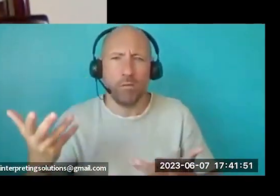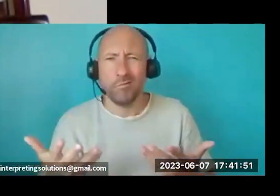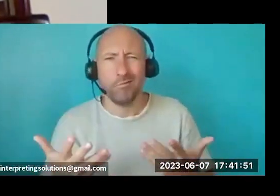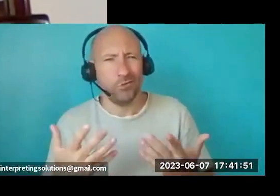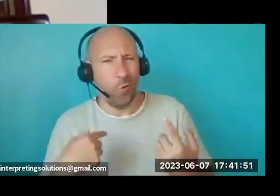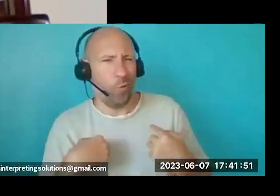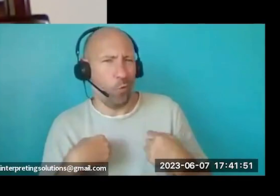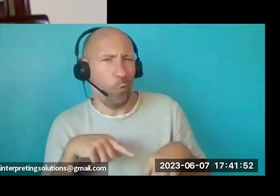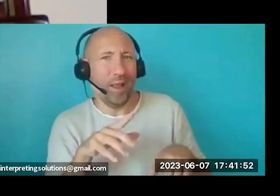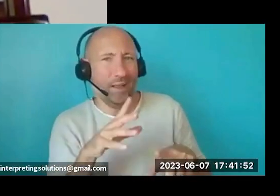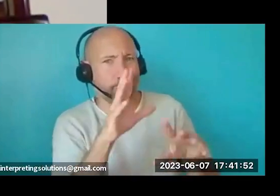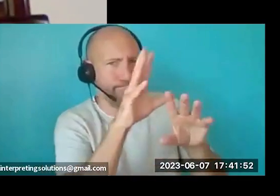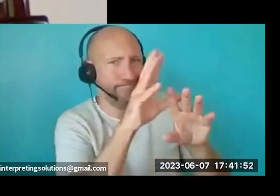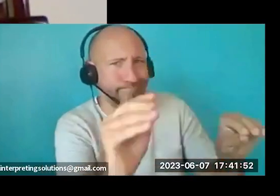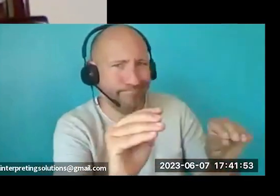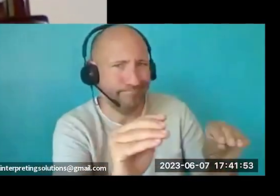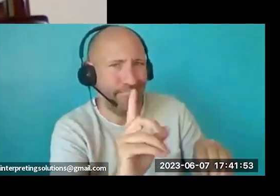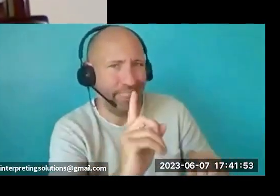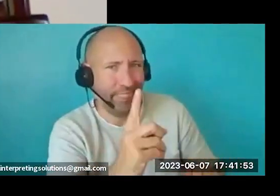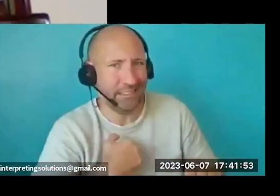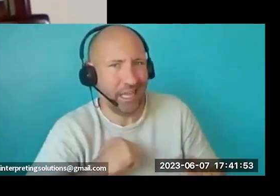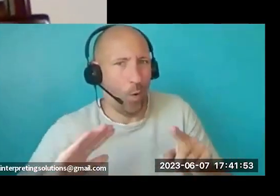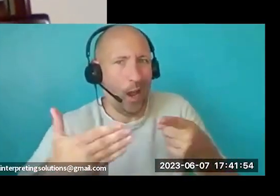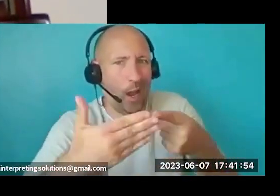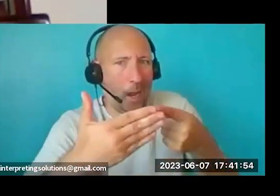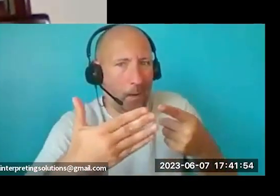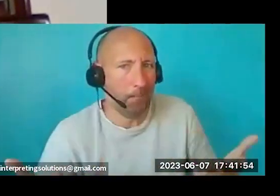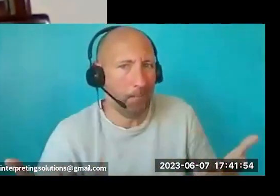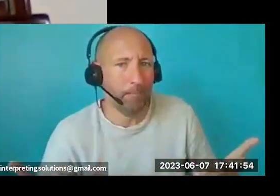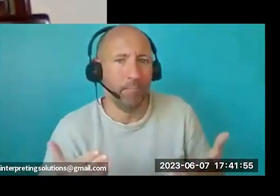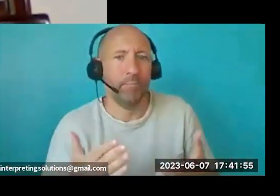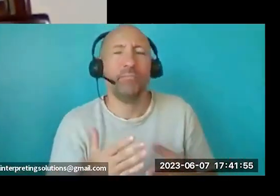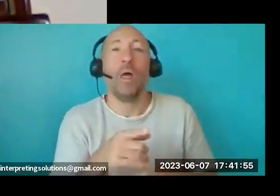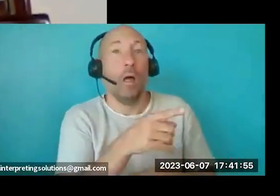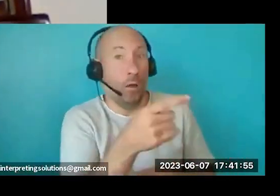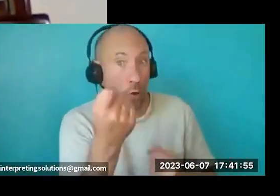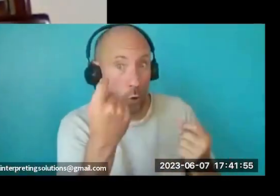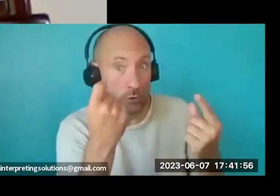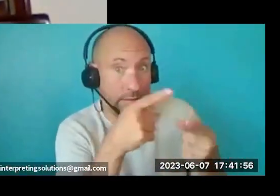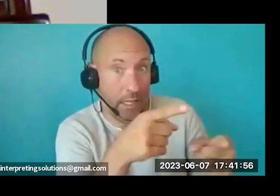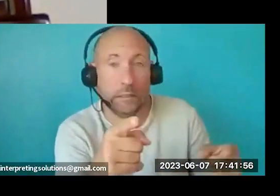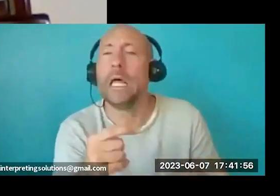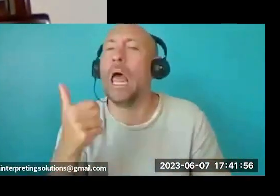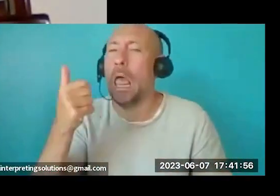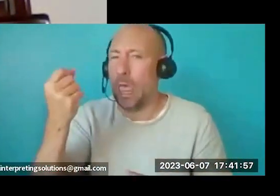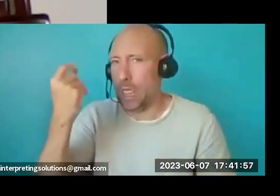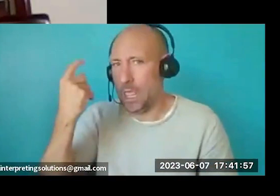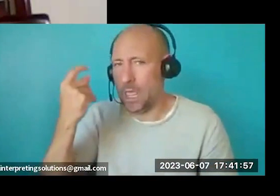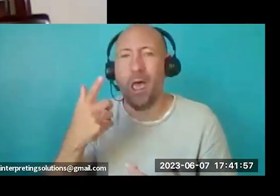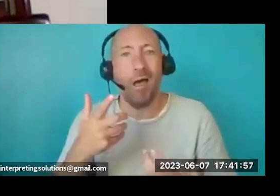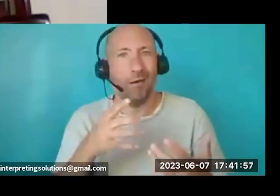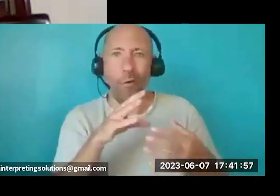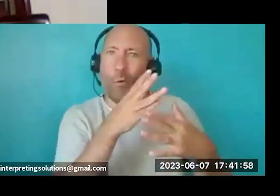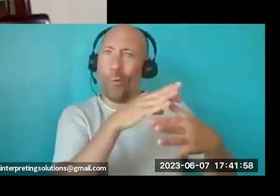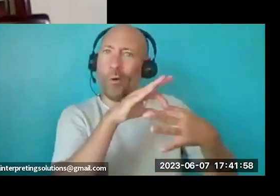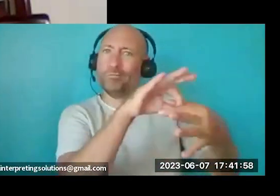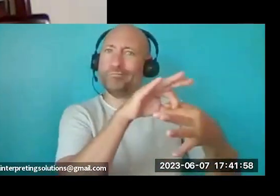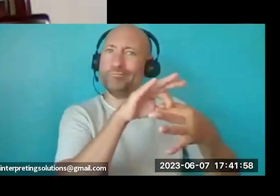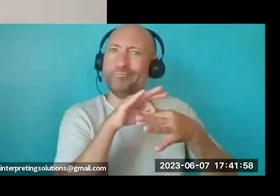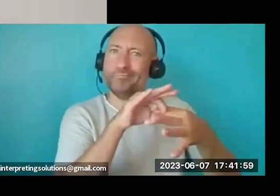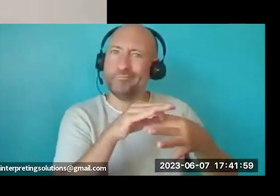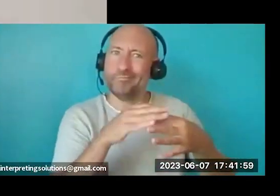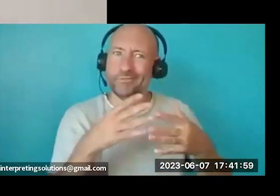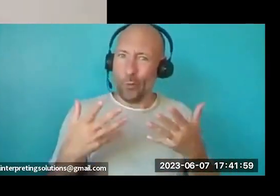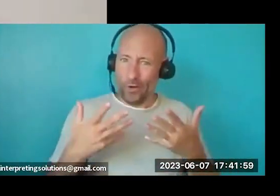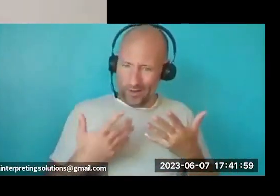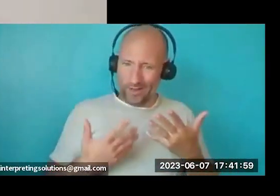explain that first and foremost. And when people understand this, then it is welcome and used also as an engine for a